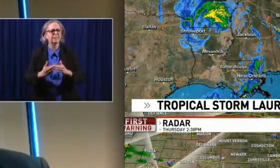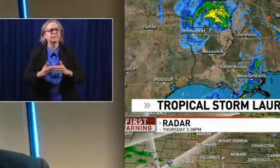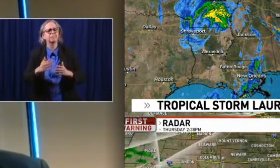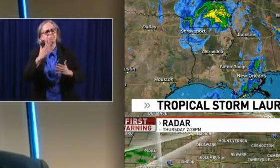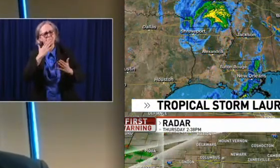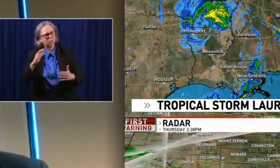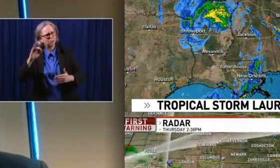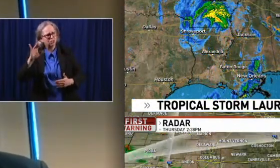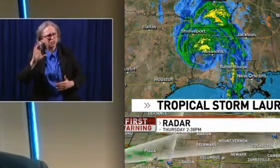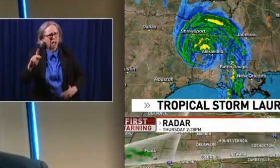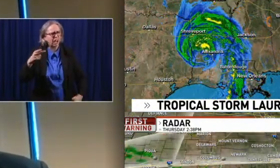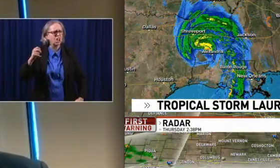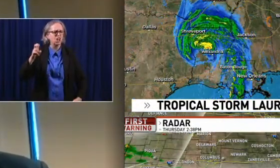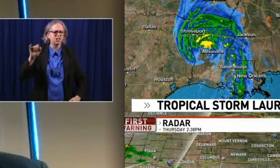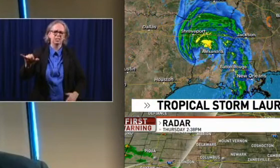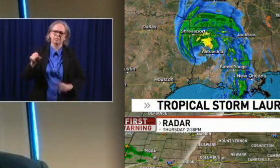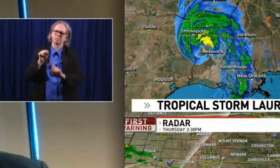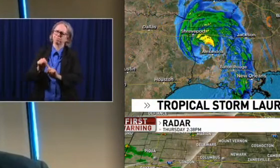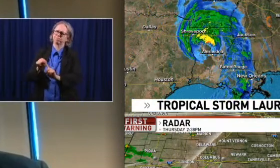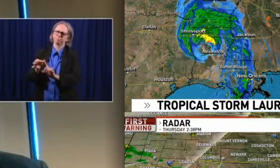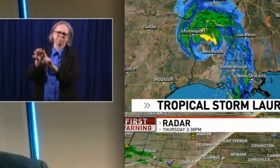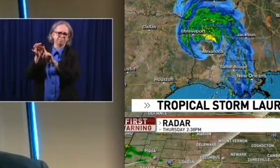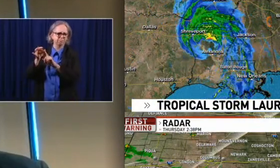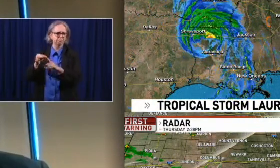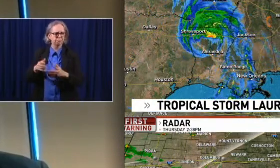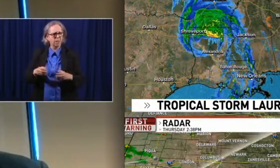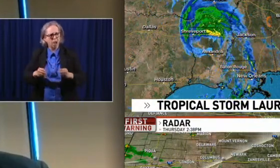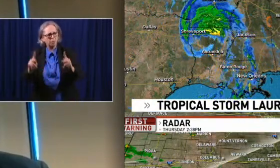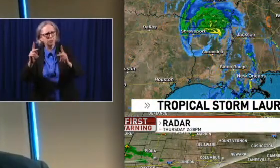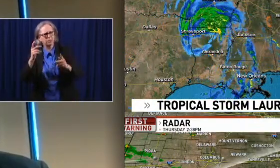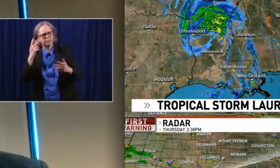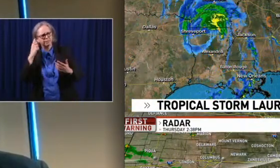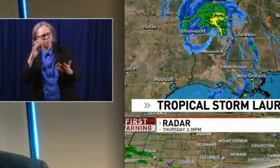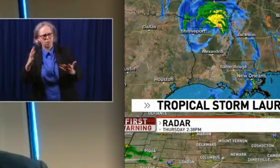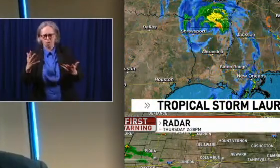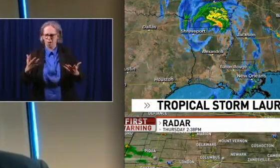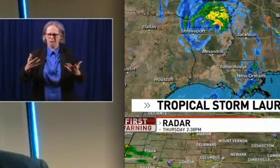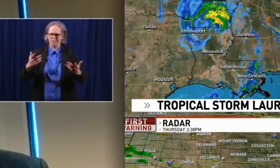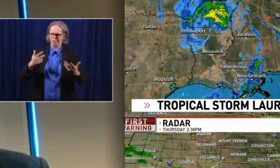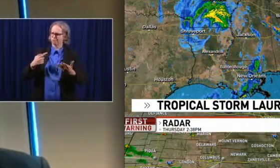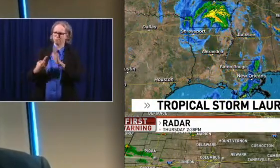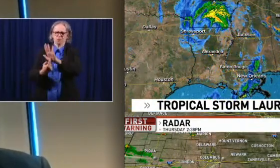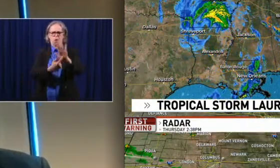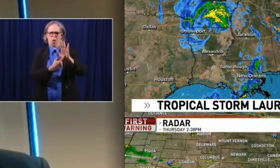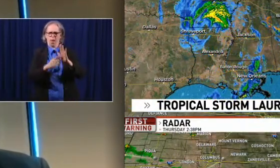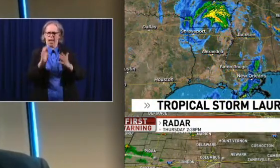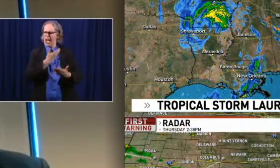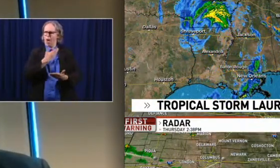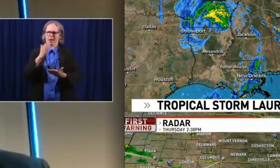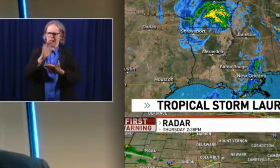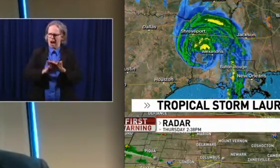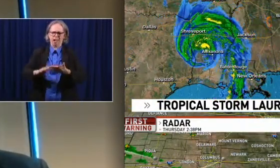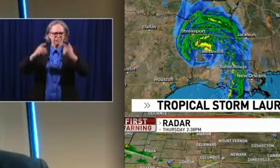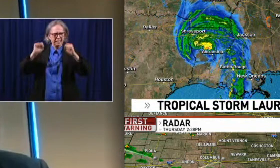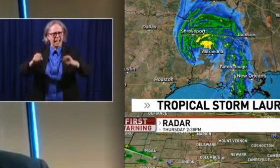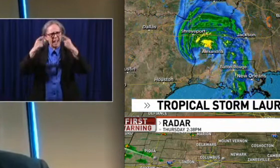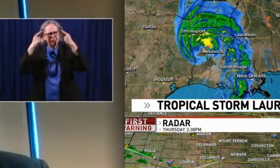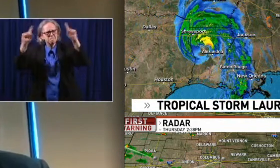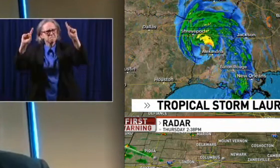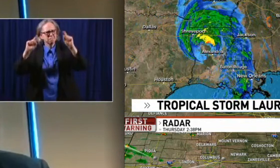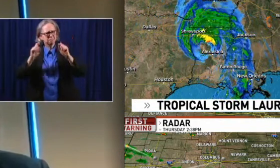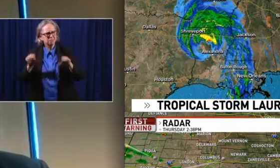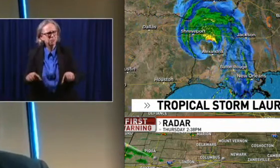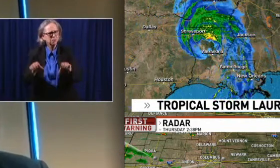believe, to really showcase what we do and to ensure that students continue